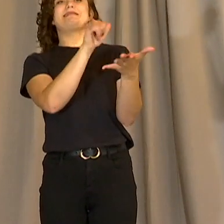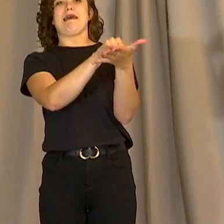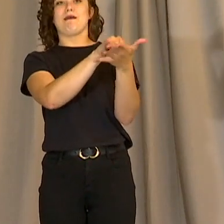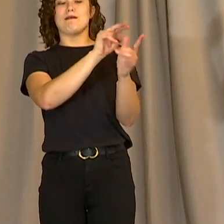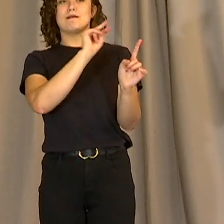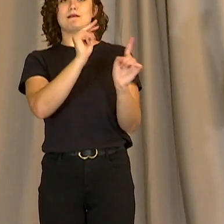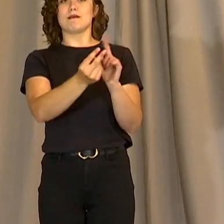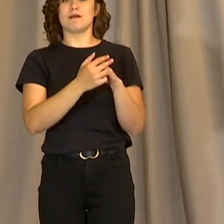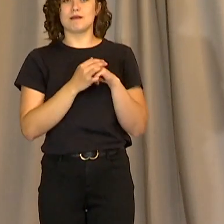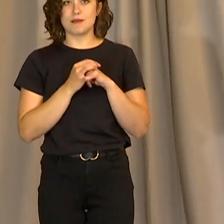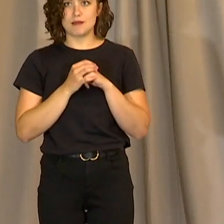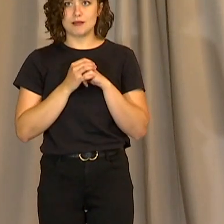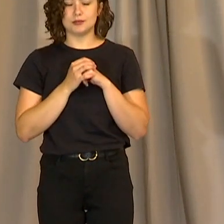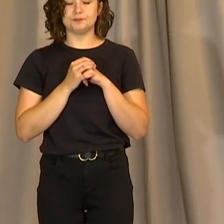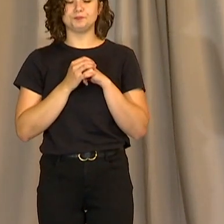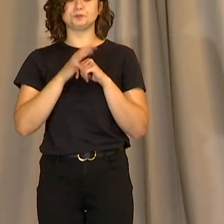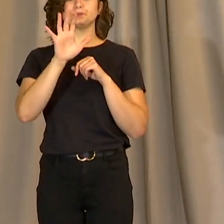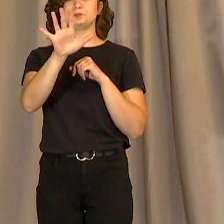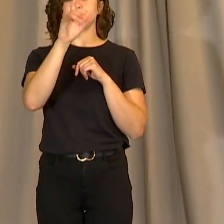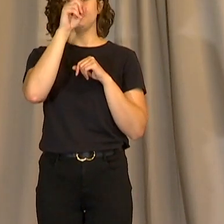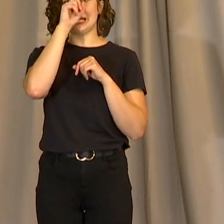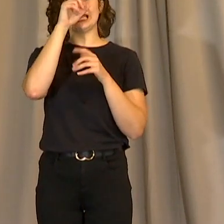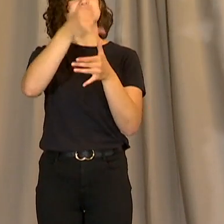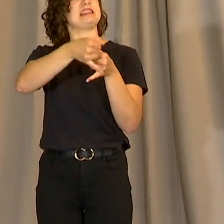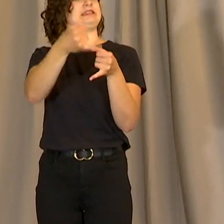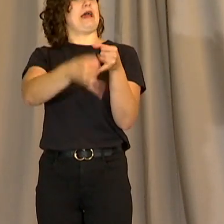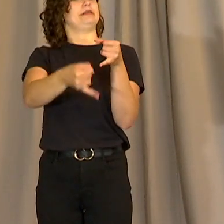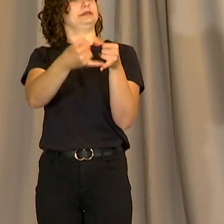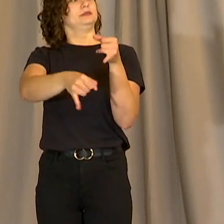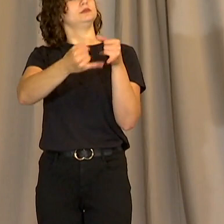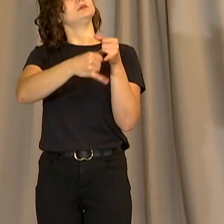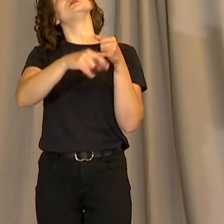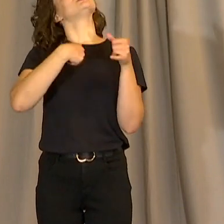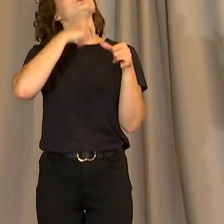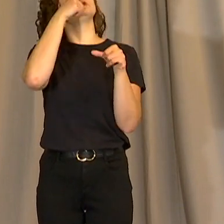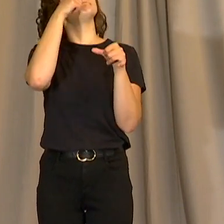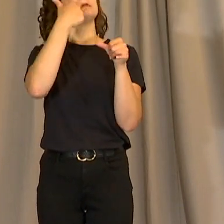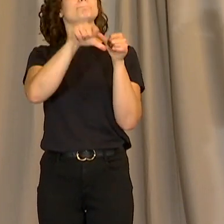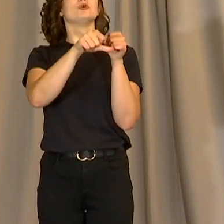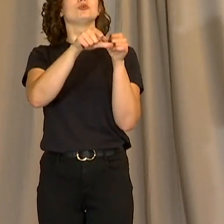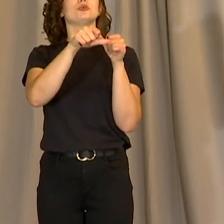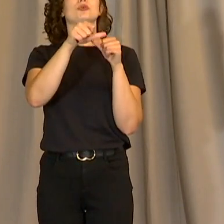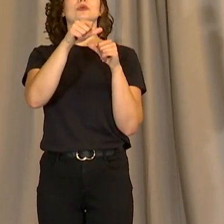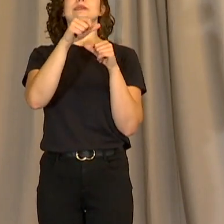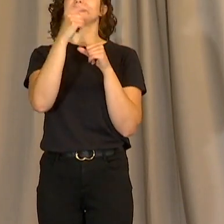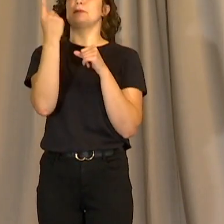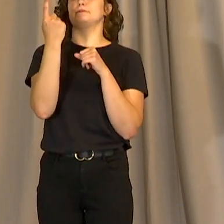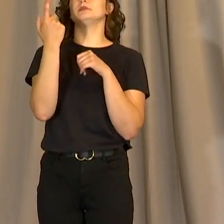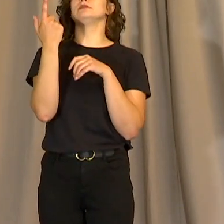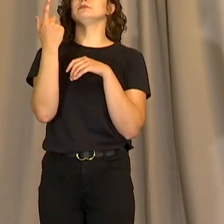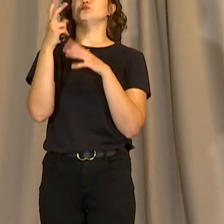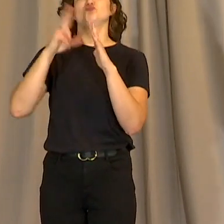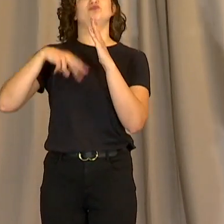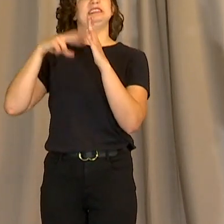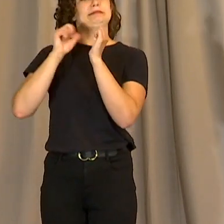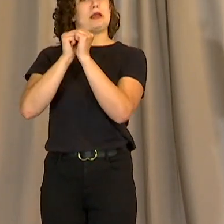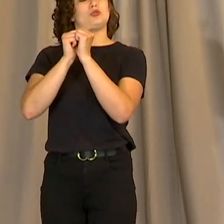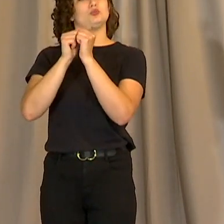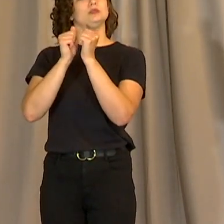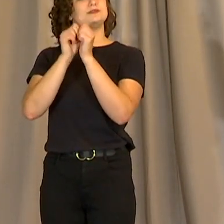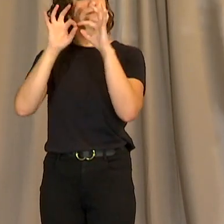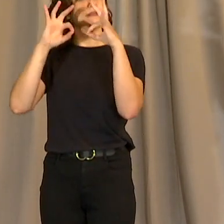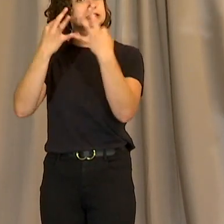And then I think the last piece is something, I remember a meeting that we were in together, Dr. Rema, with some families